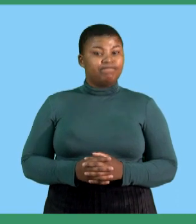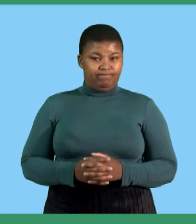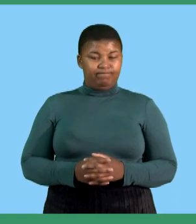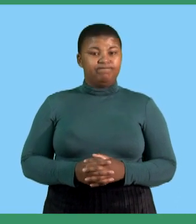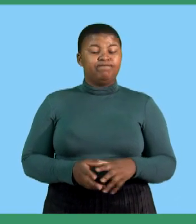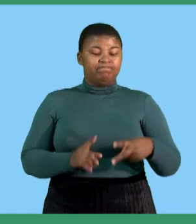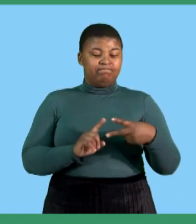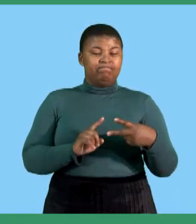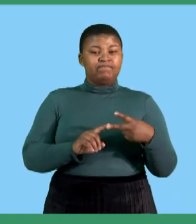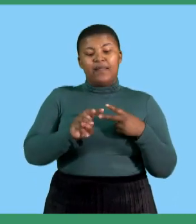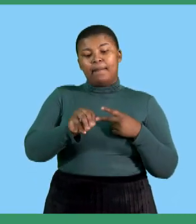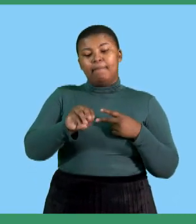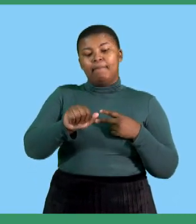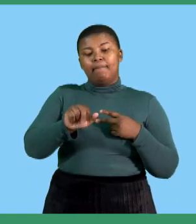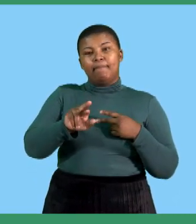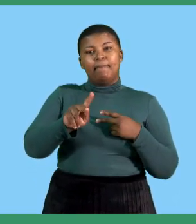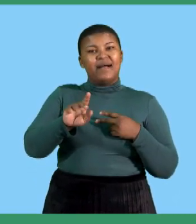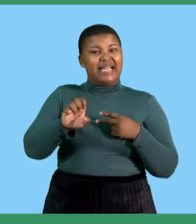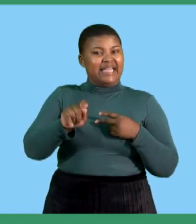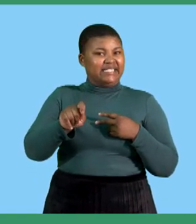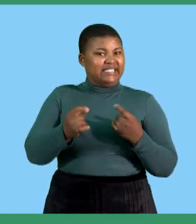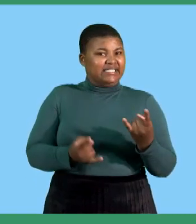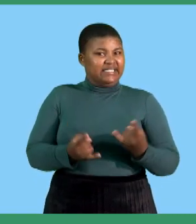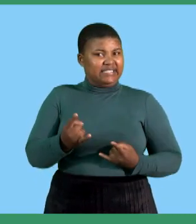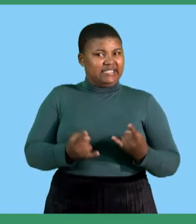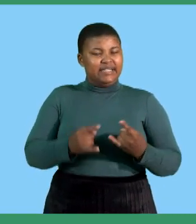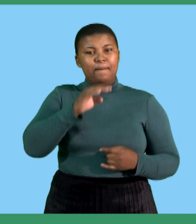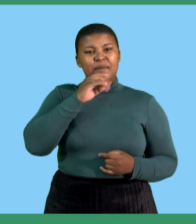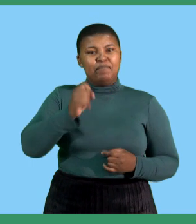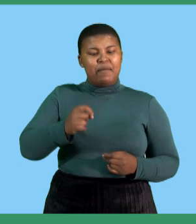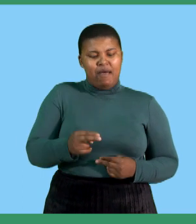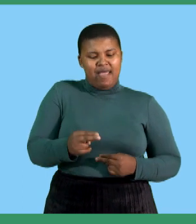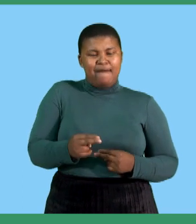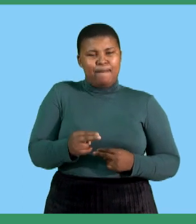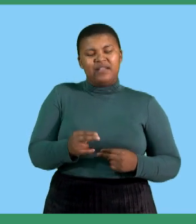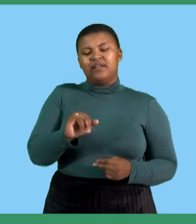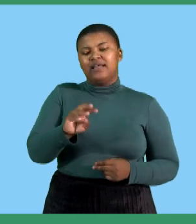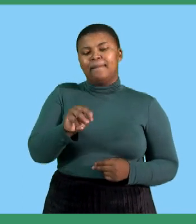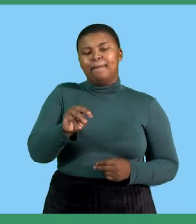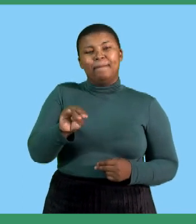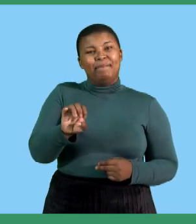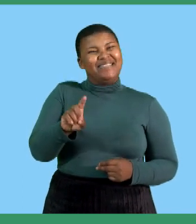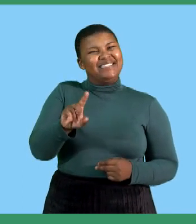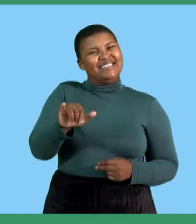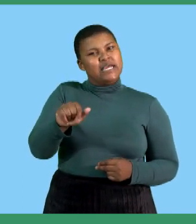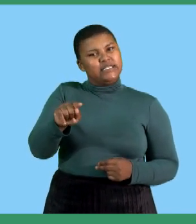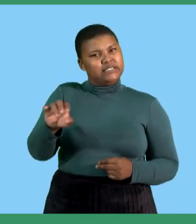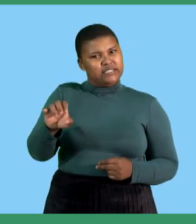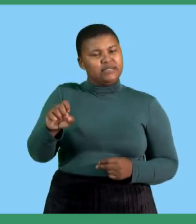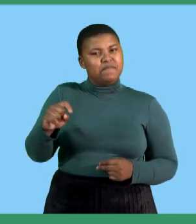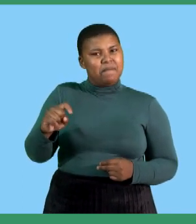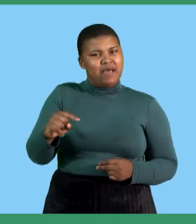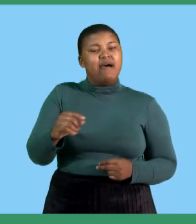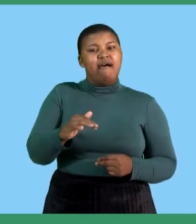of course, is our market environment, and this is our immediate external environment, or rather the